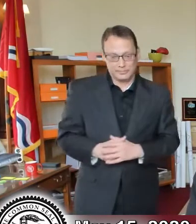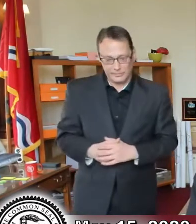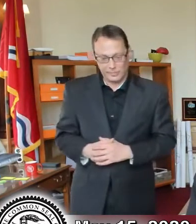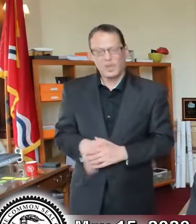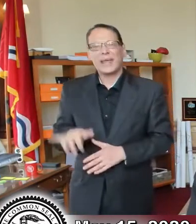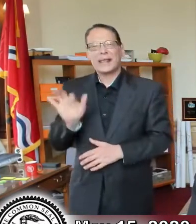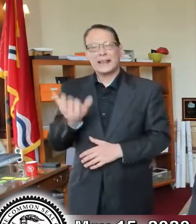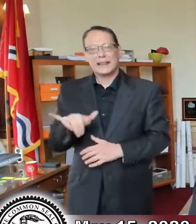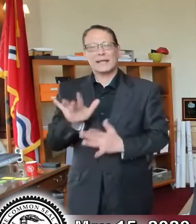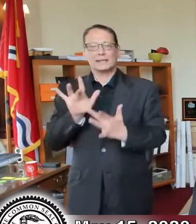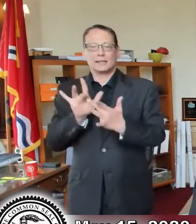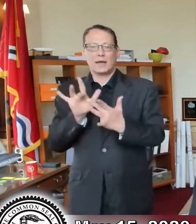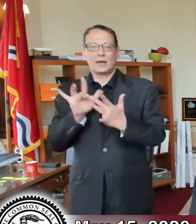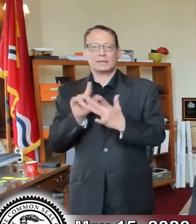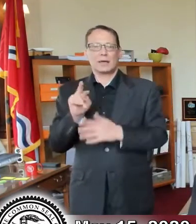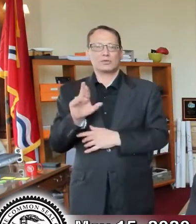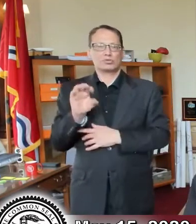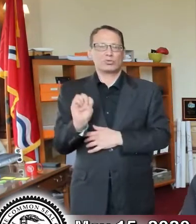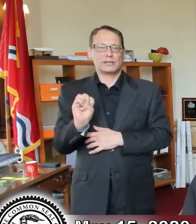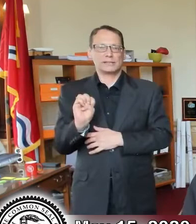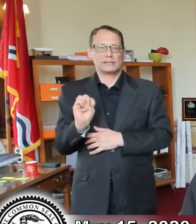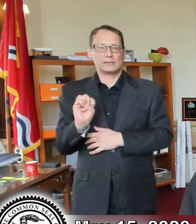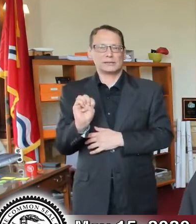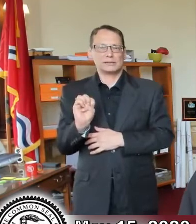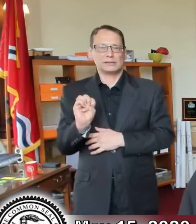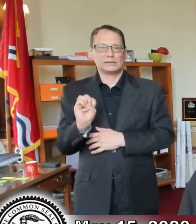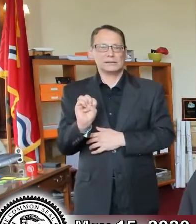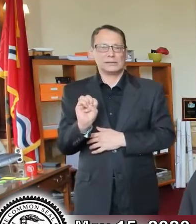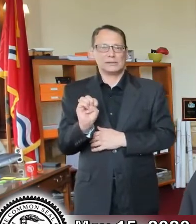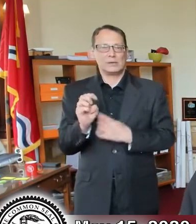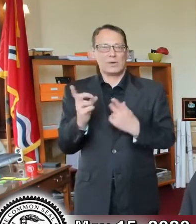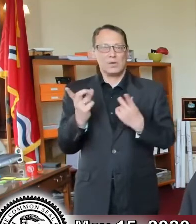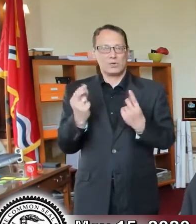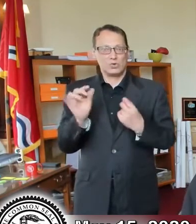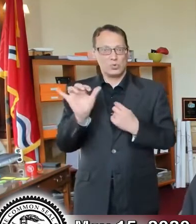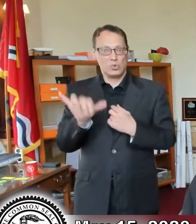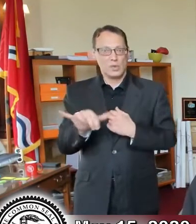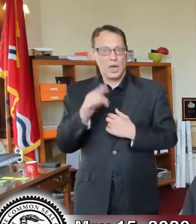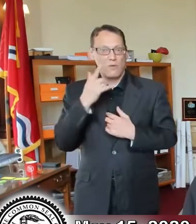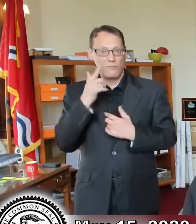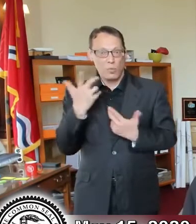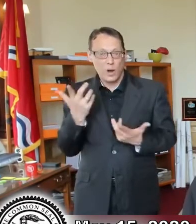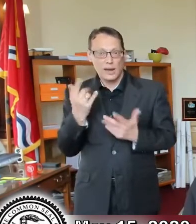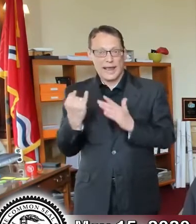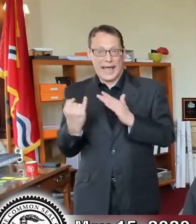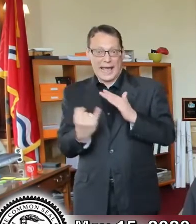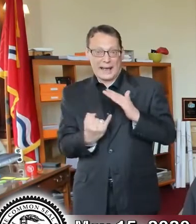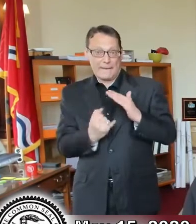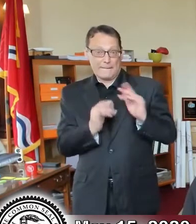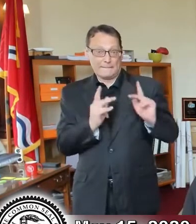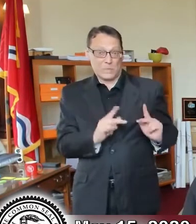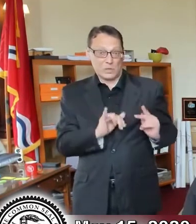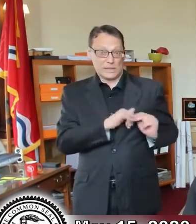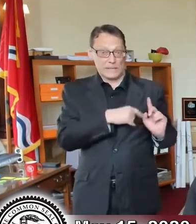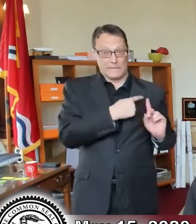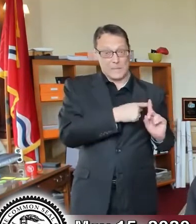contact tracing. And you do it in order to isolate the person who's